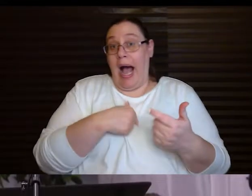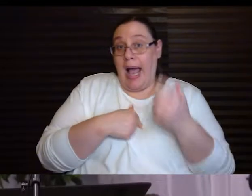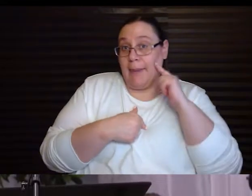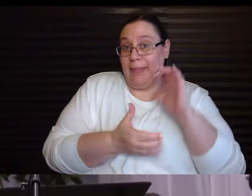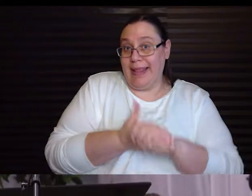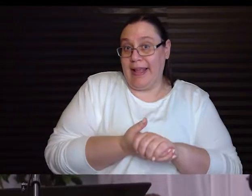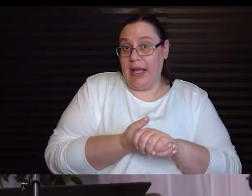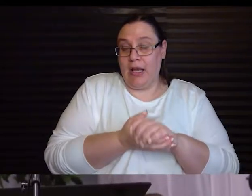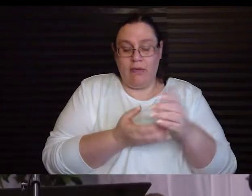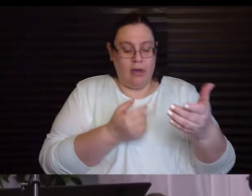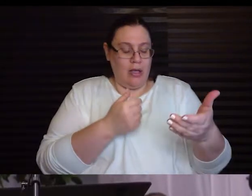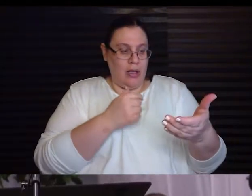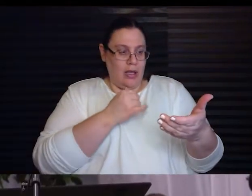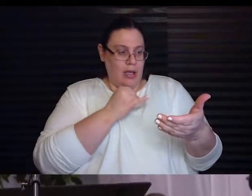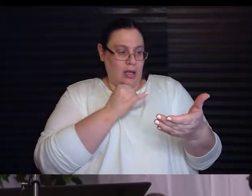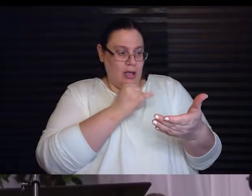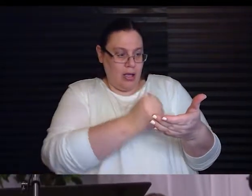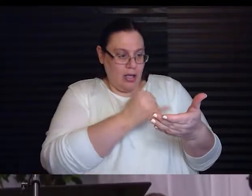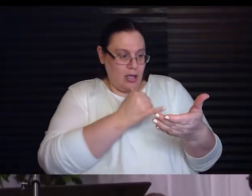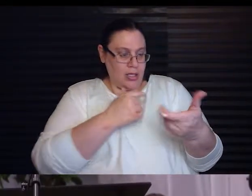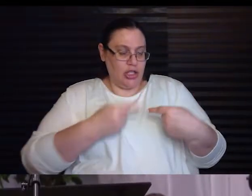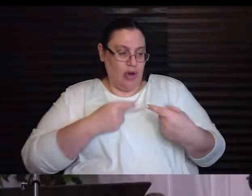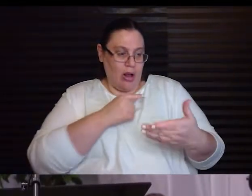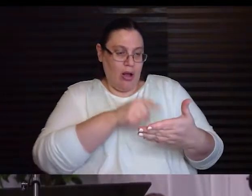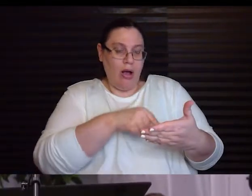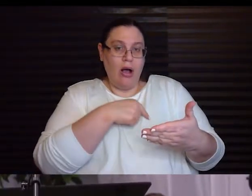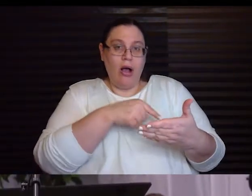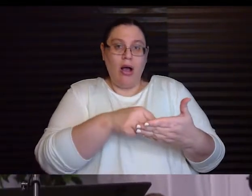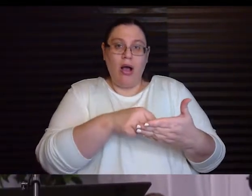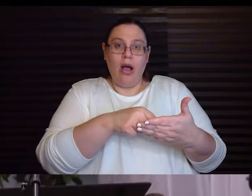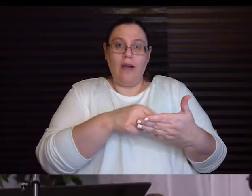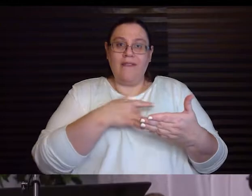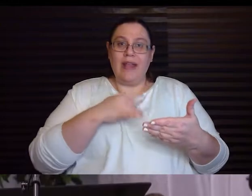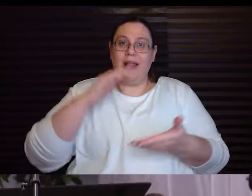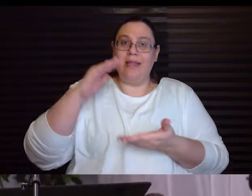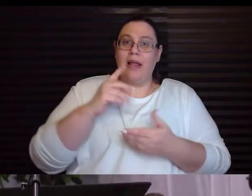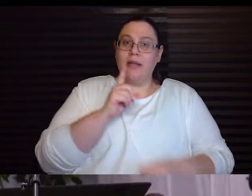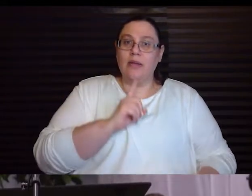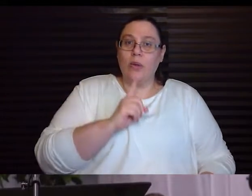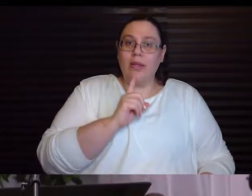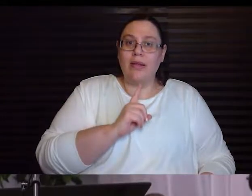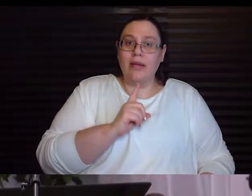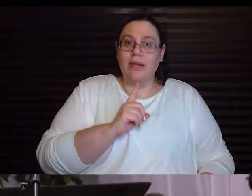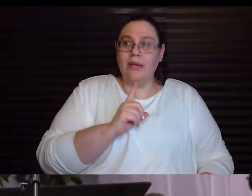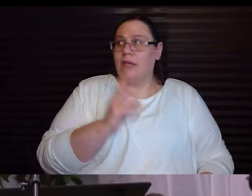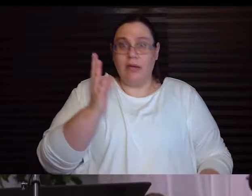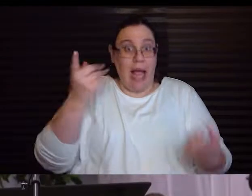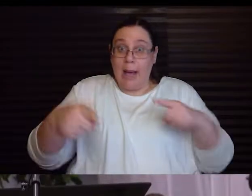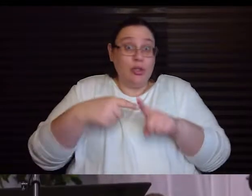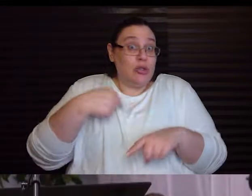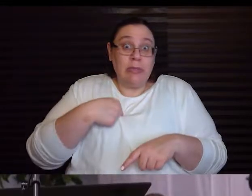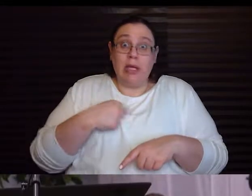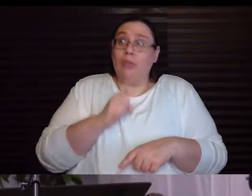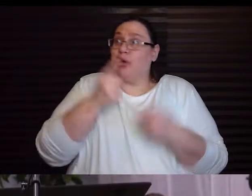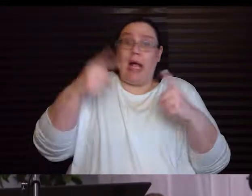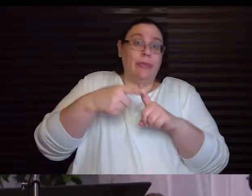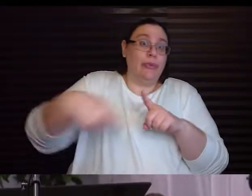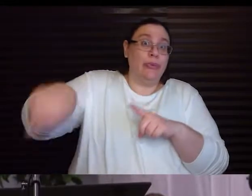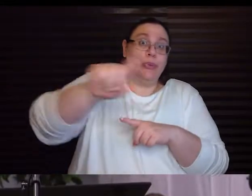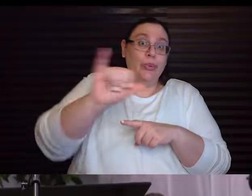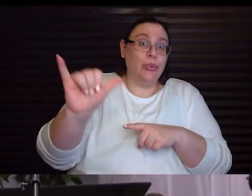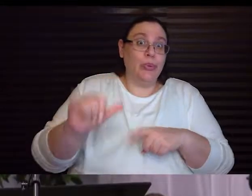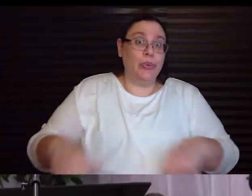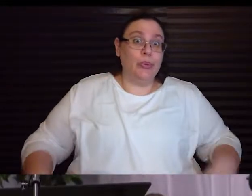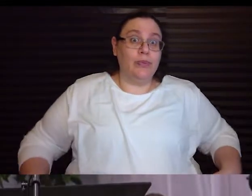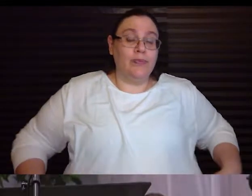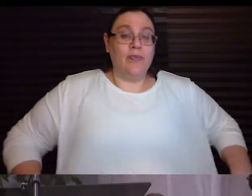believe, in the pages of a book, we become a little bit less lonely. I know that that's happened to me, and I'm sure it has to you